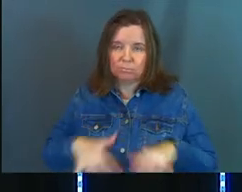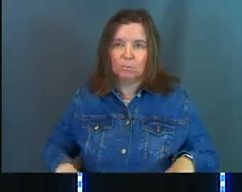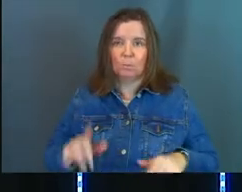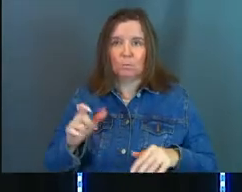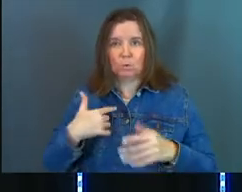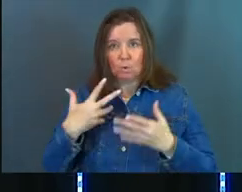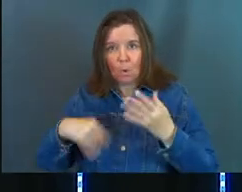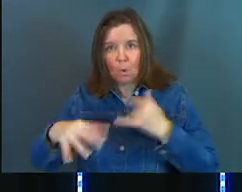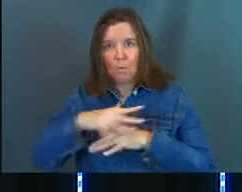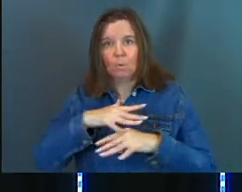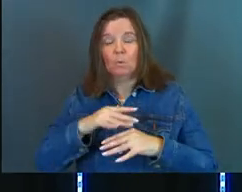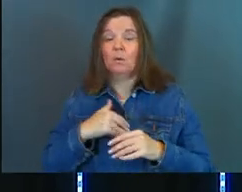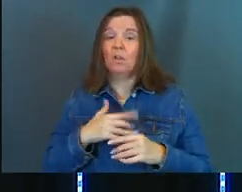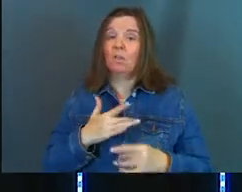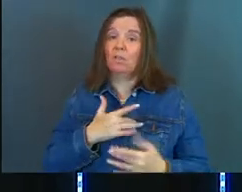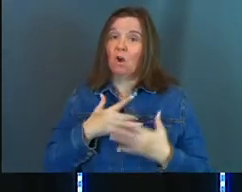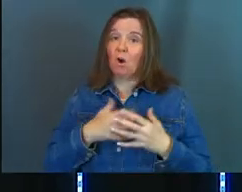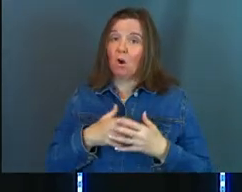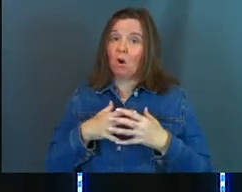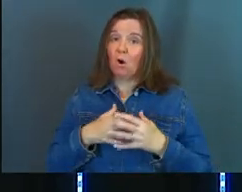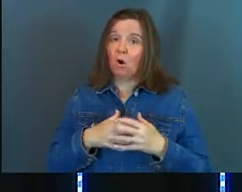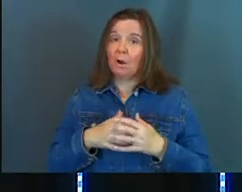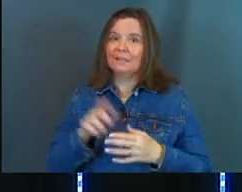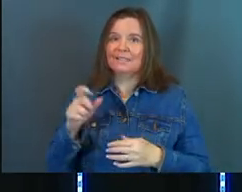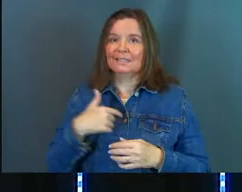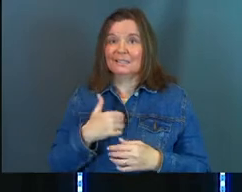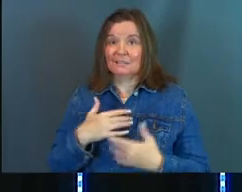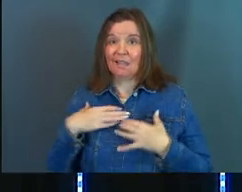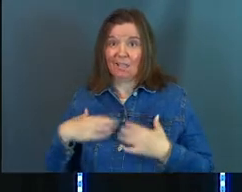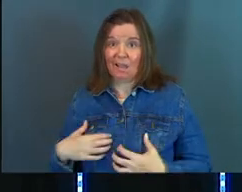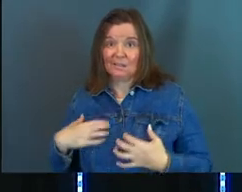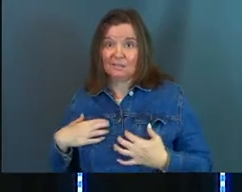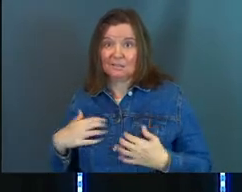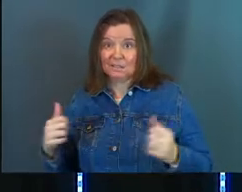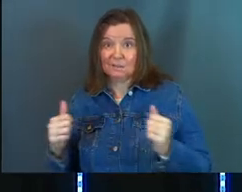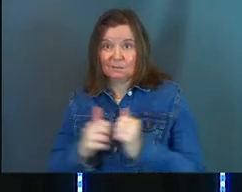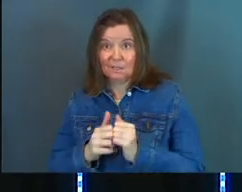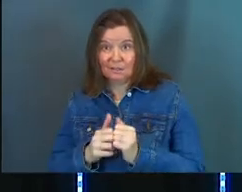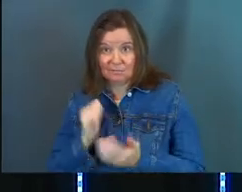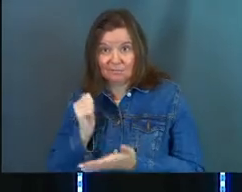go. The heart, it needs the lungs, amen?